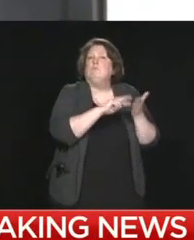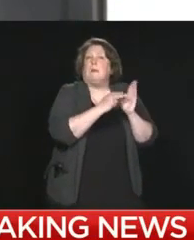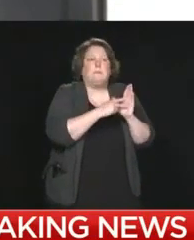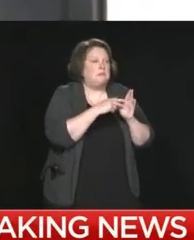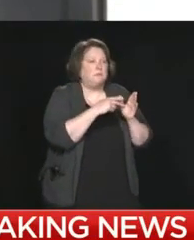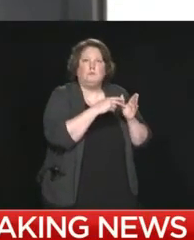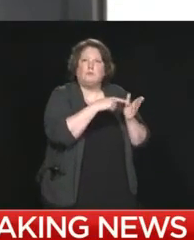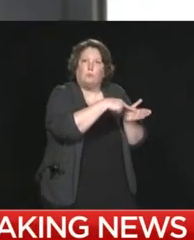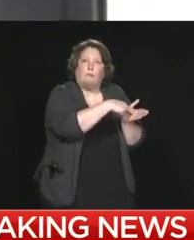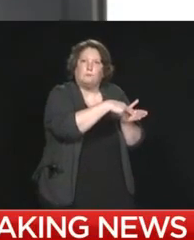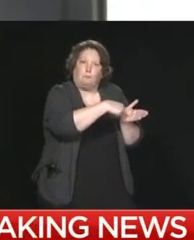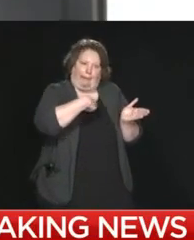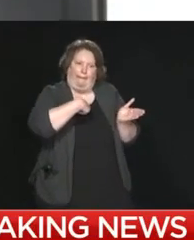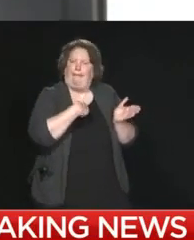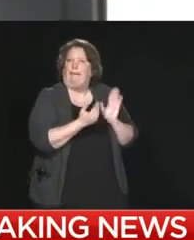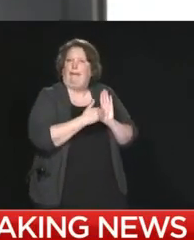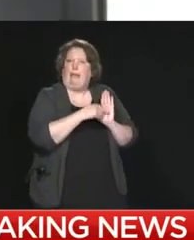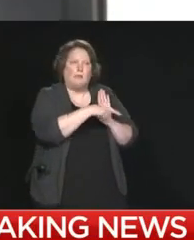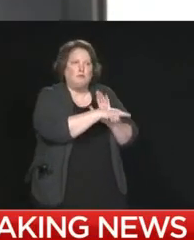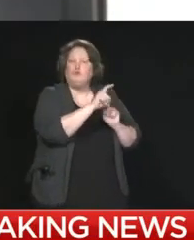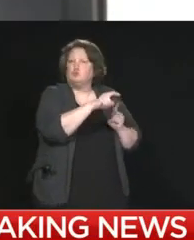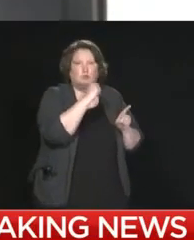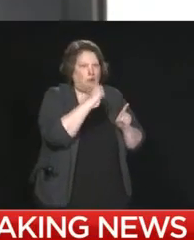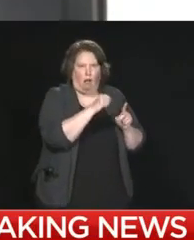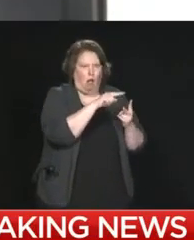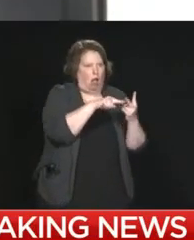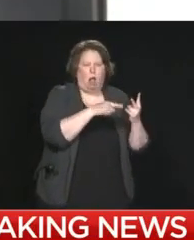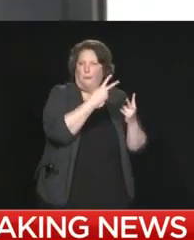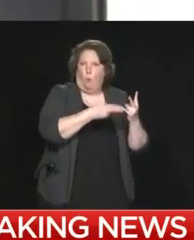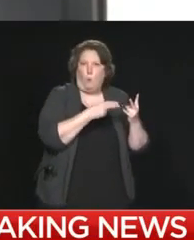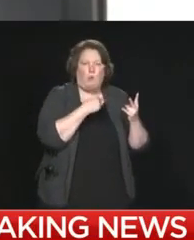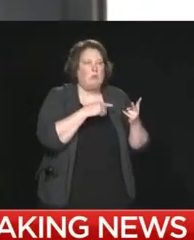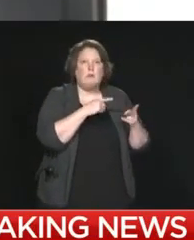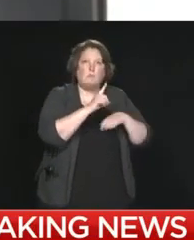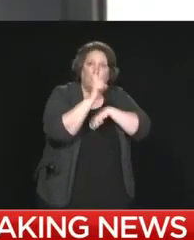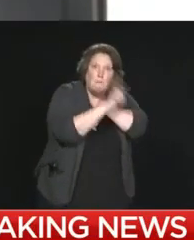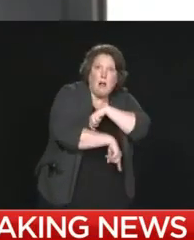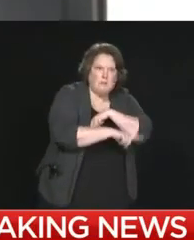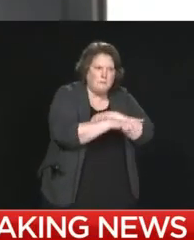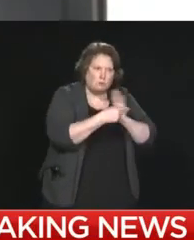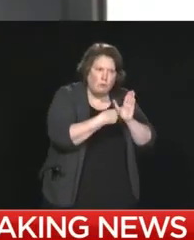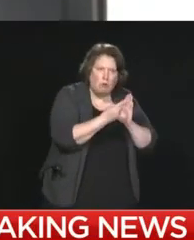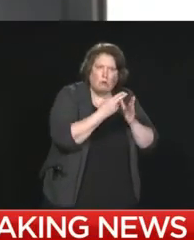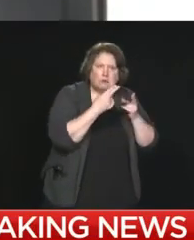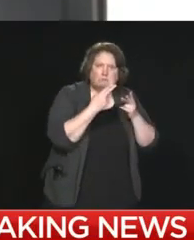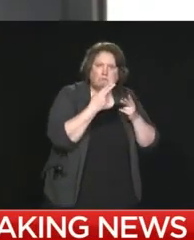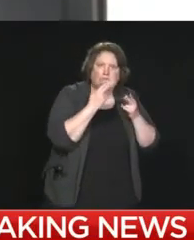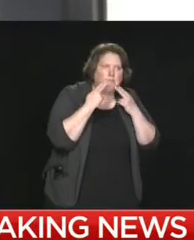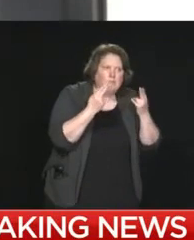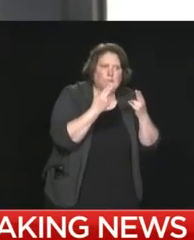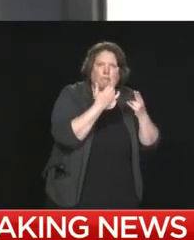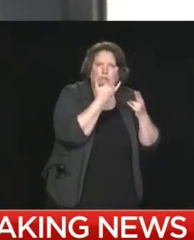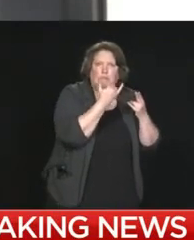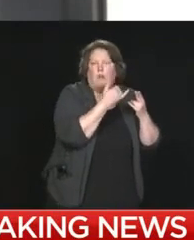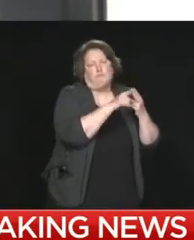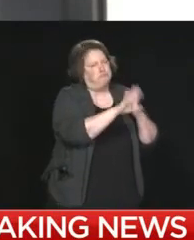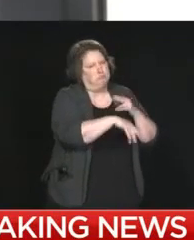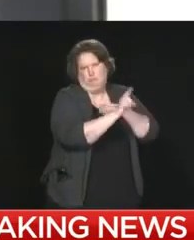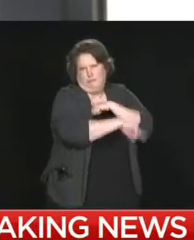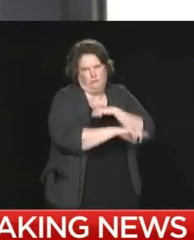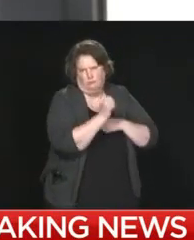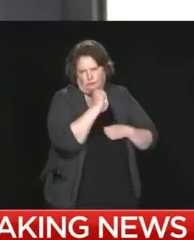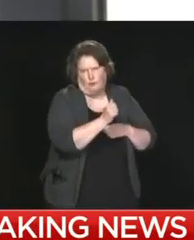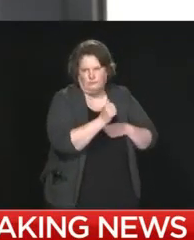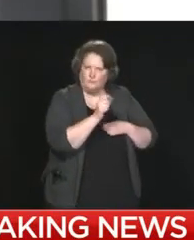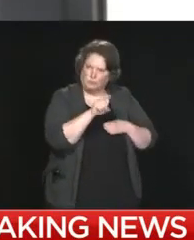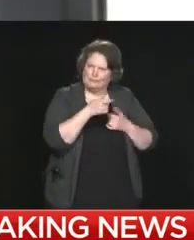the one that they shouldn't have been taken, and we're not looking at punishing people who made honest mistakes. Obviously, this is a time for us to pull together